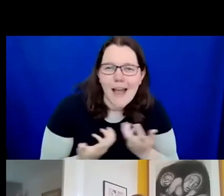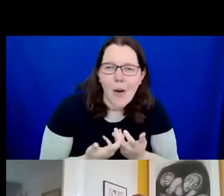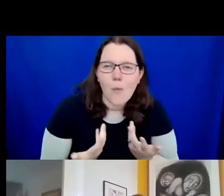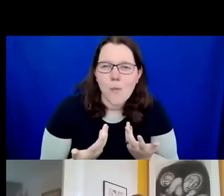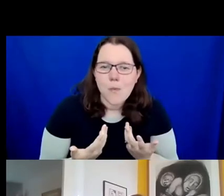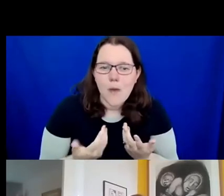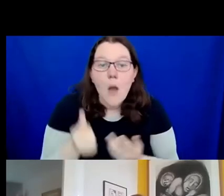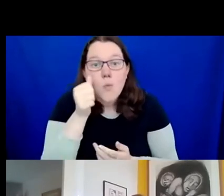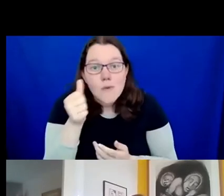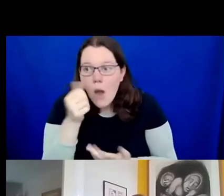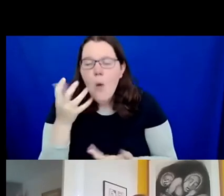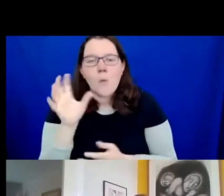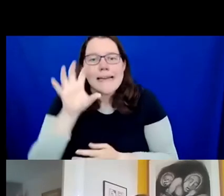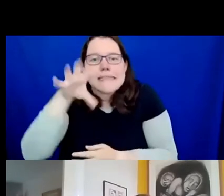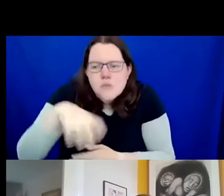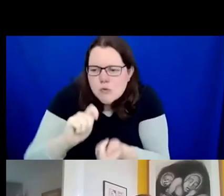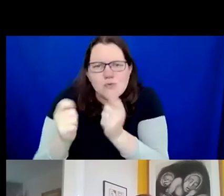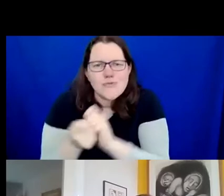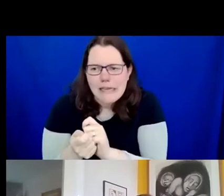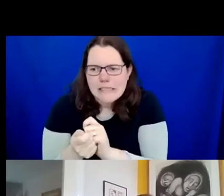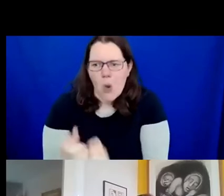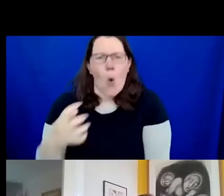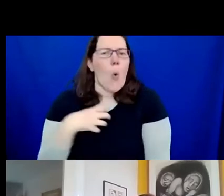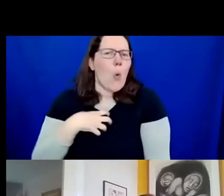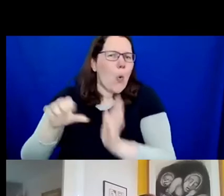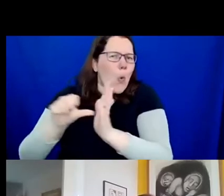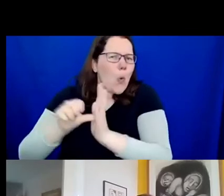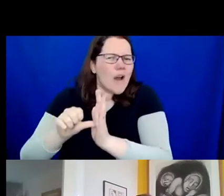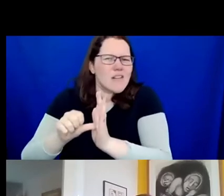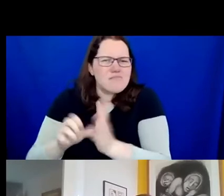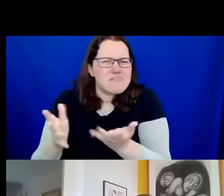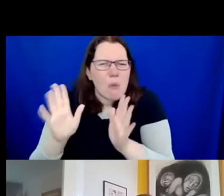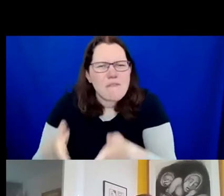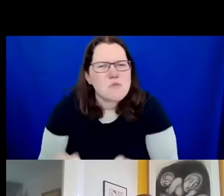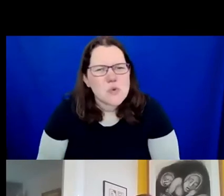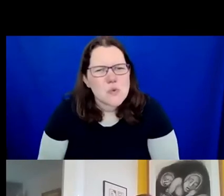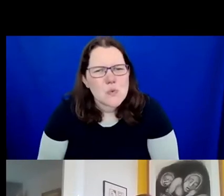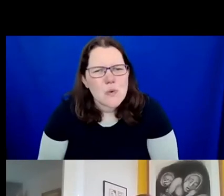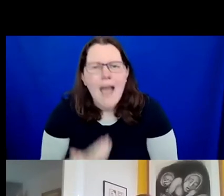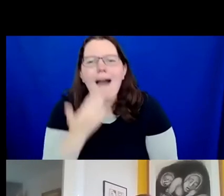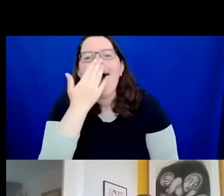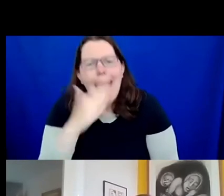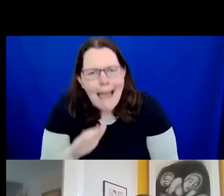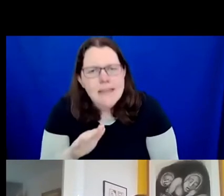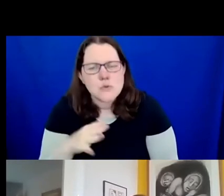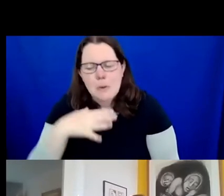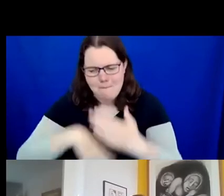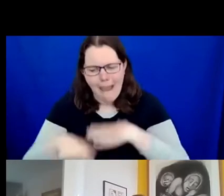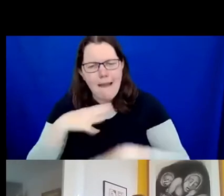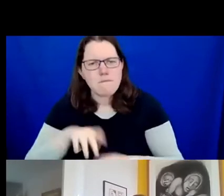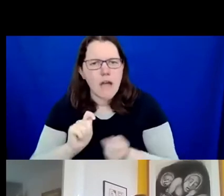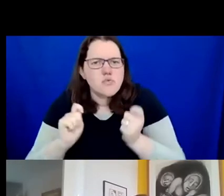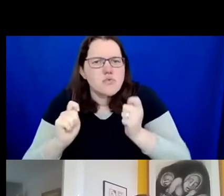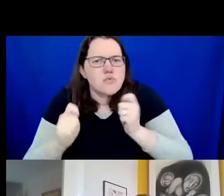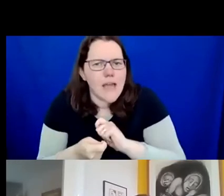be scary or difficult. It means changing our mindsets and behaviours, understanding what it looks